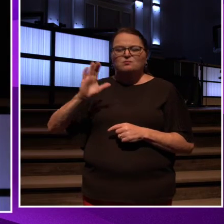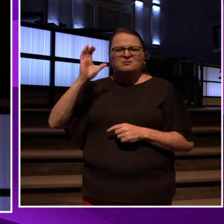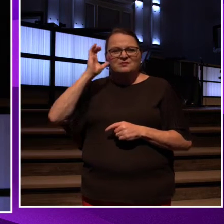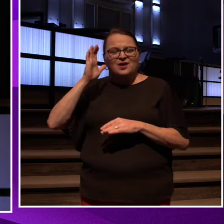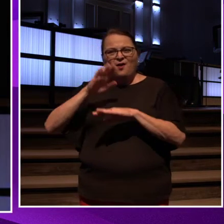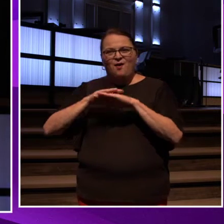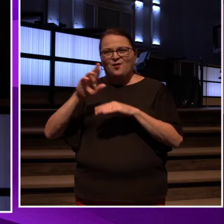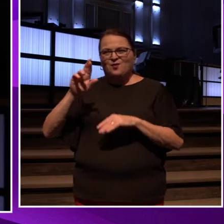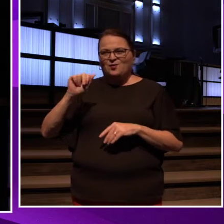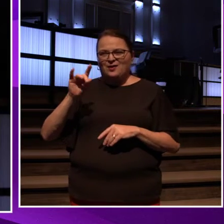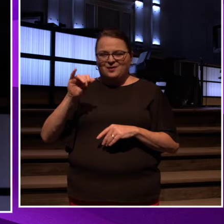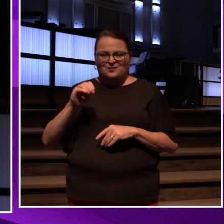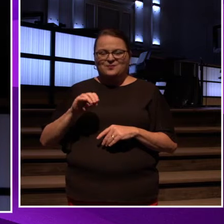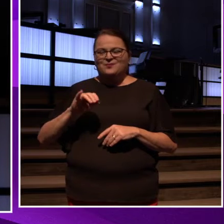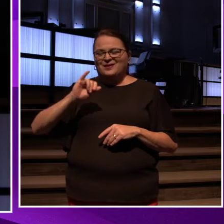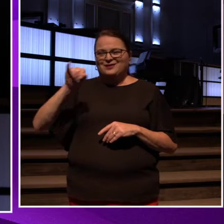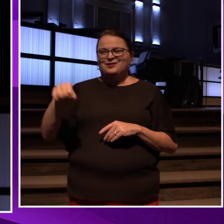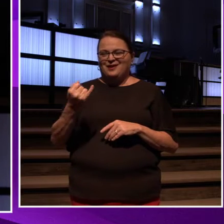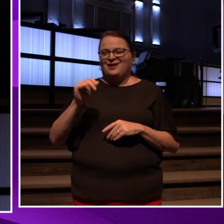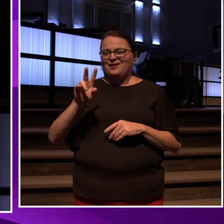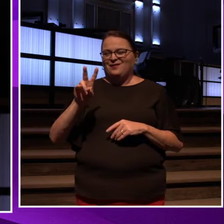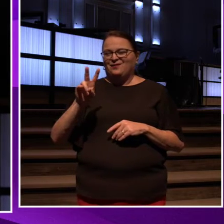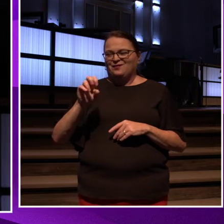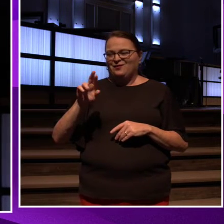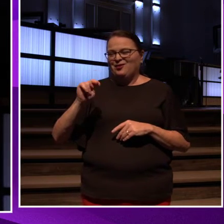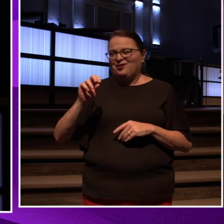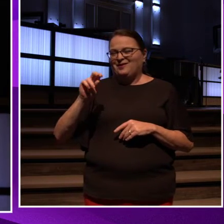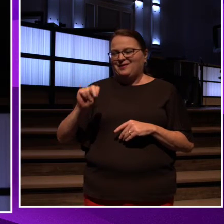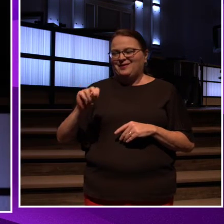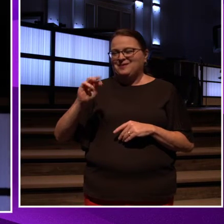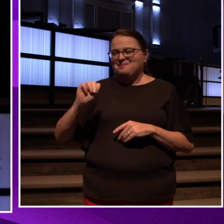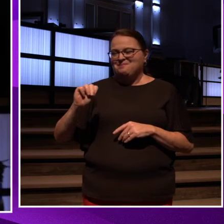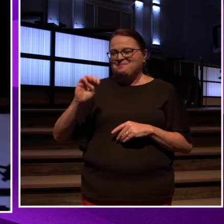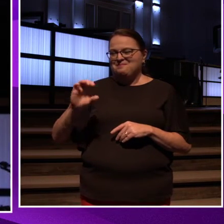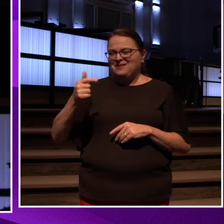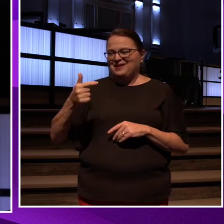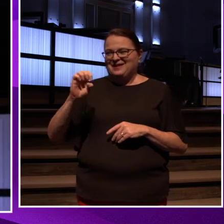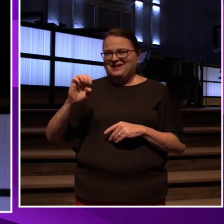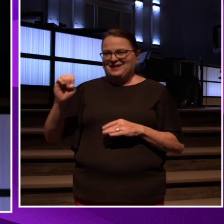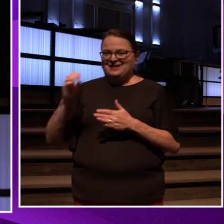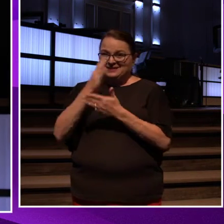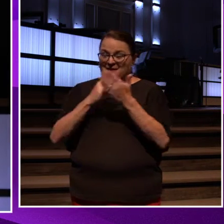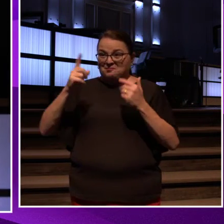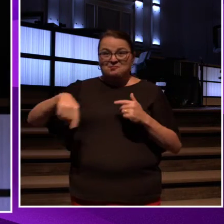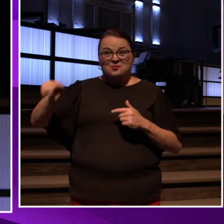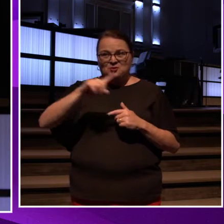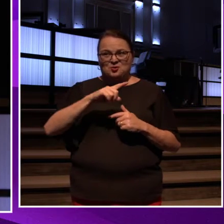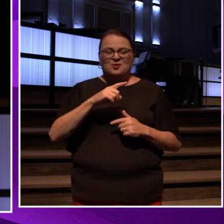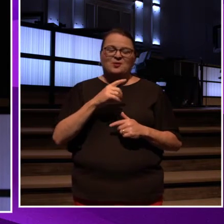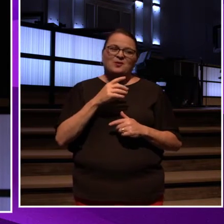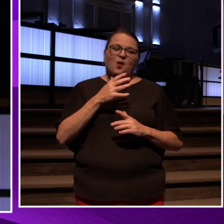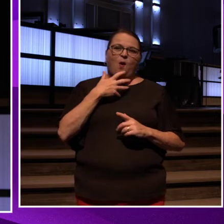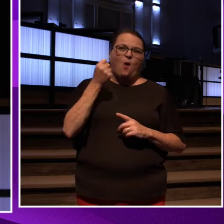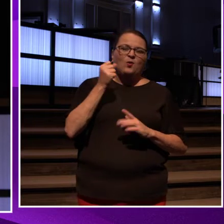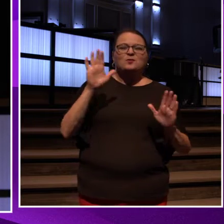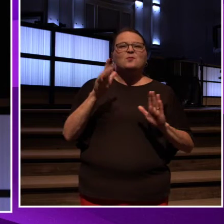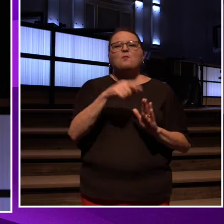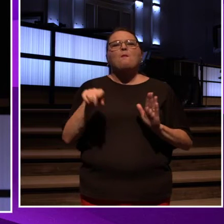do sometimes. J. Vernon McGee. Some of you older people in here, or more mature people, I should